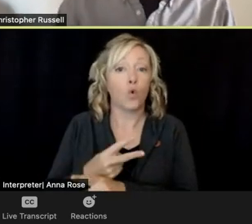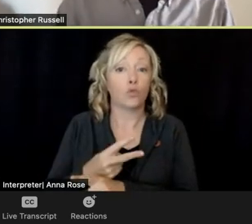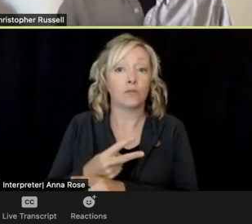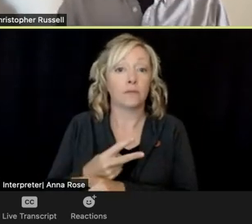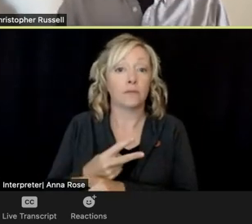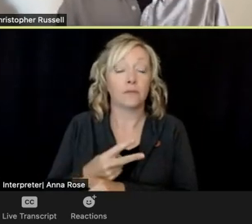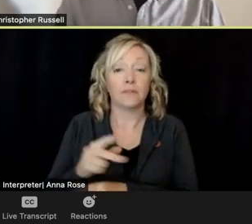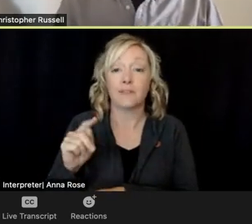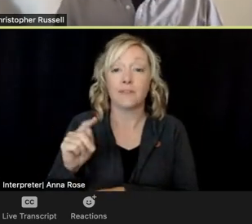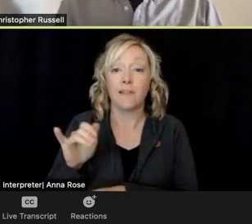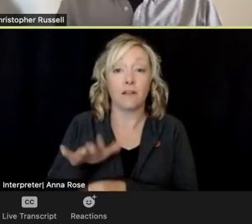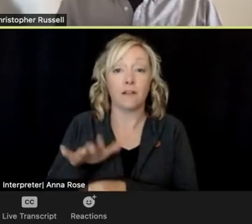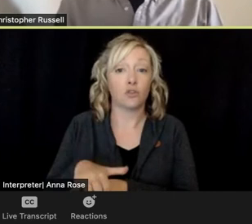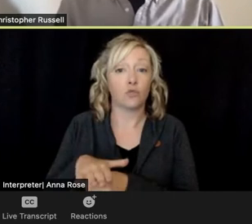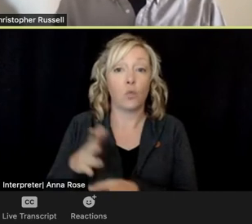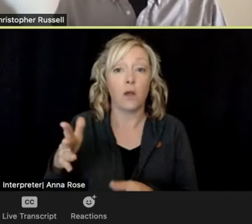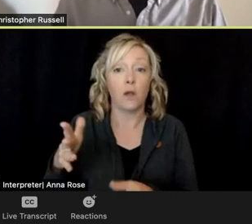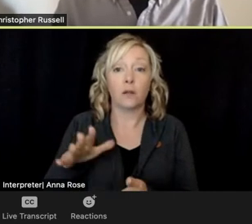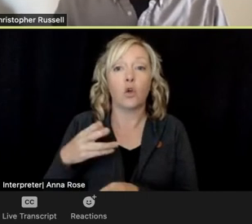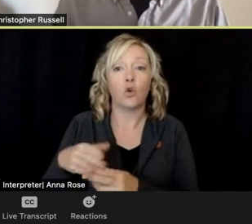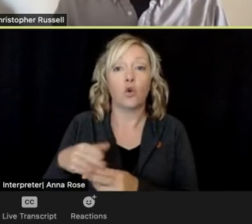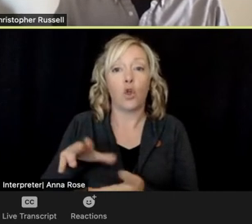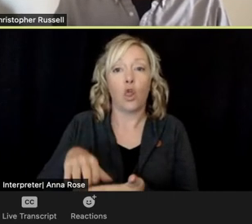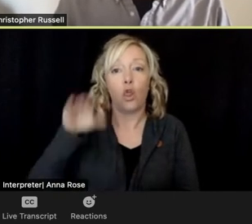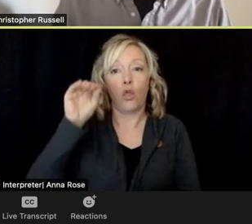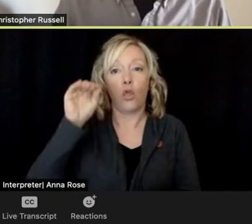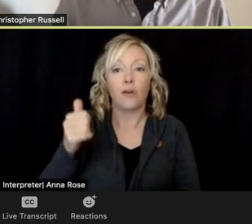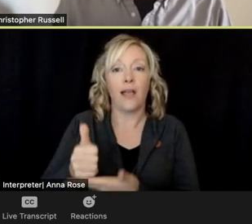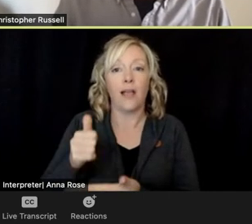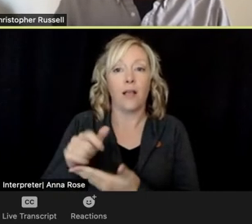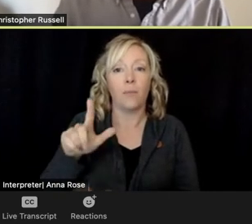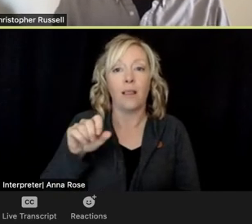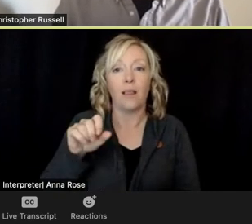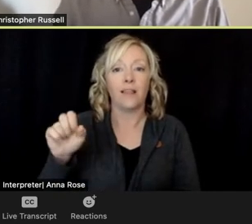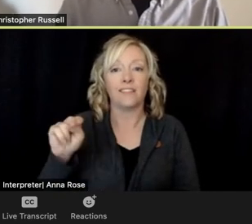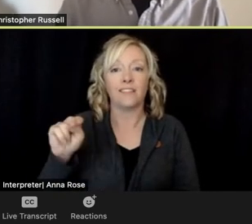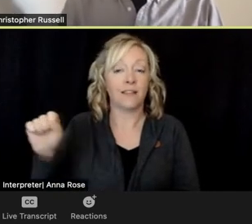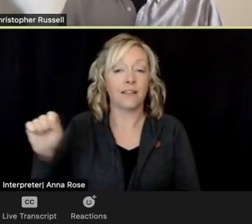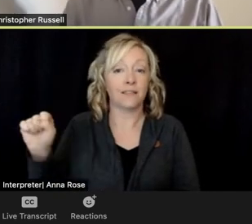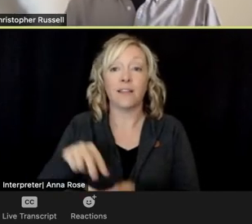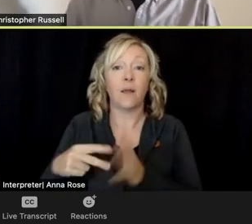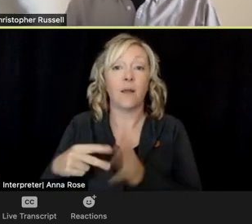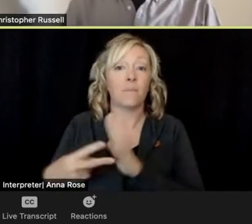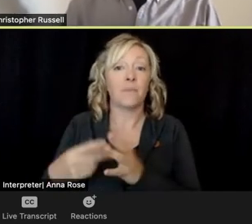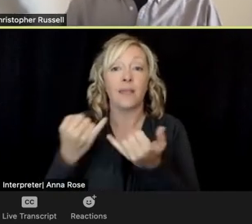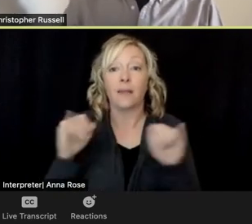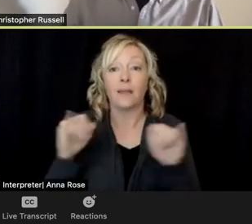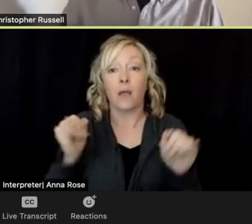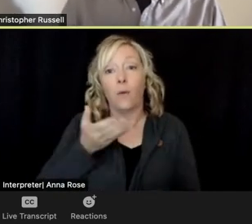helplessness. Learned helplessness is the opposite of self-determination. Okay, think about that for a second.